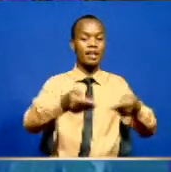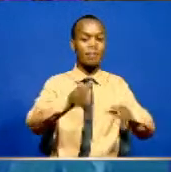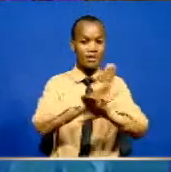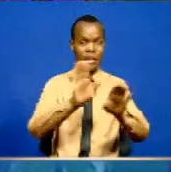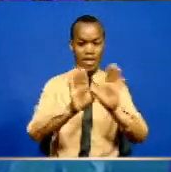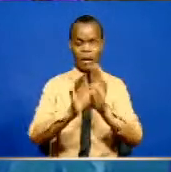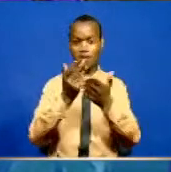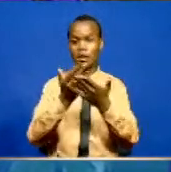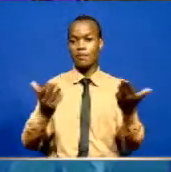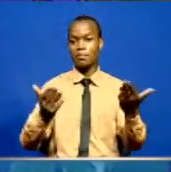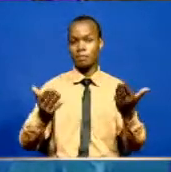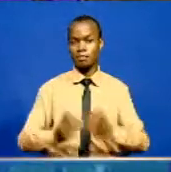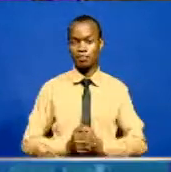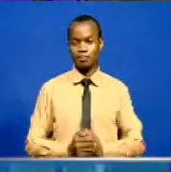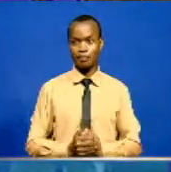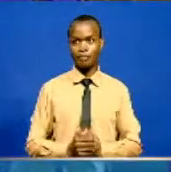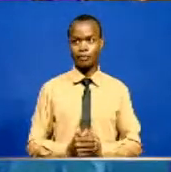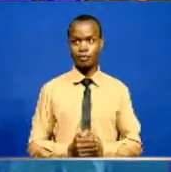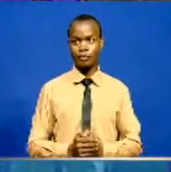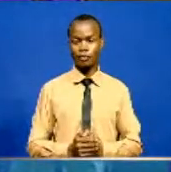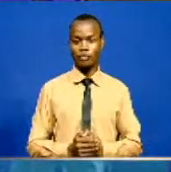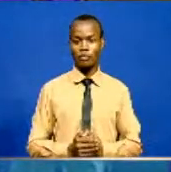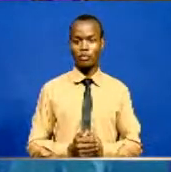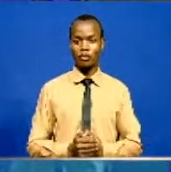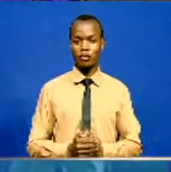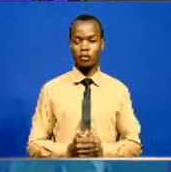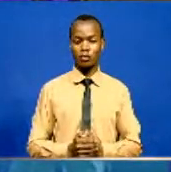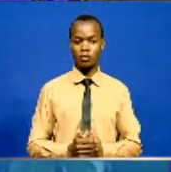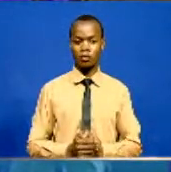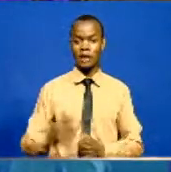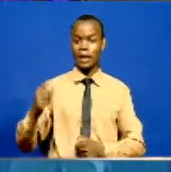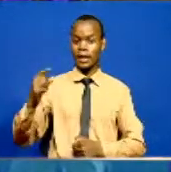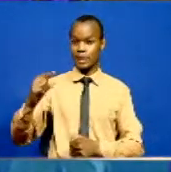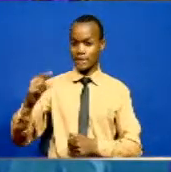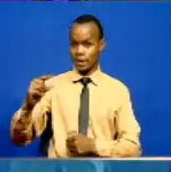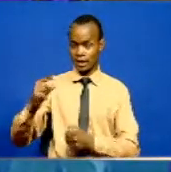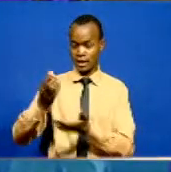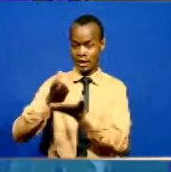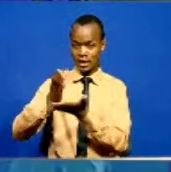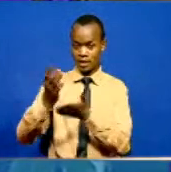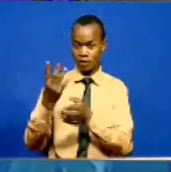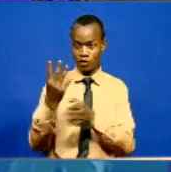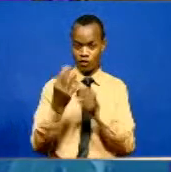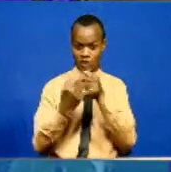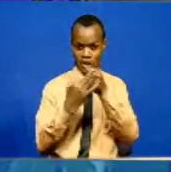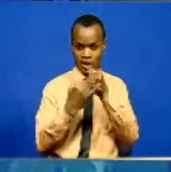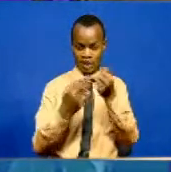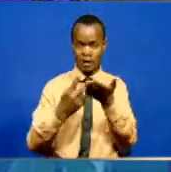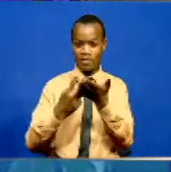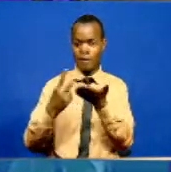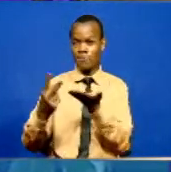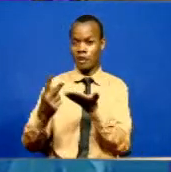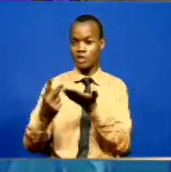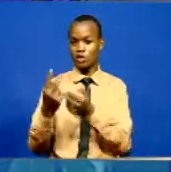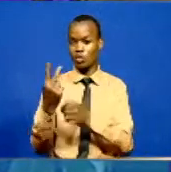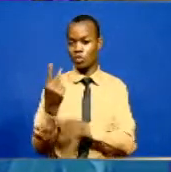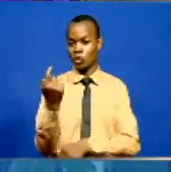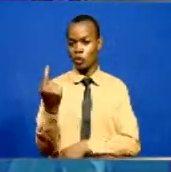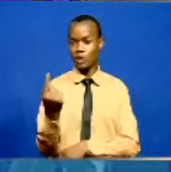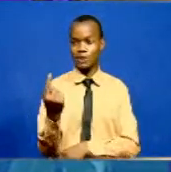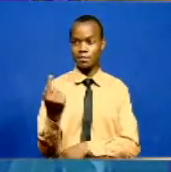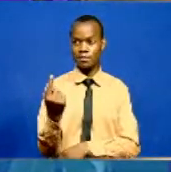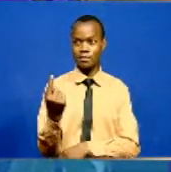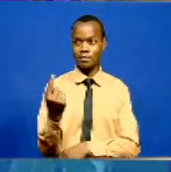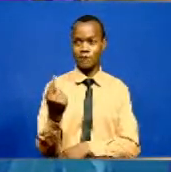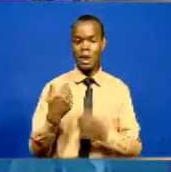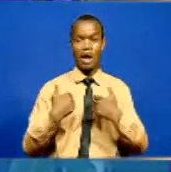master. In Genesis chapter 48 and verses 21, we have a